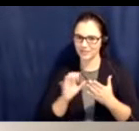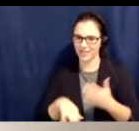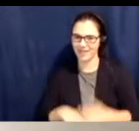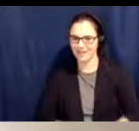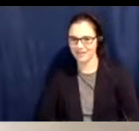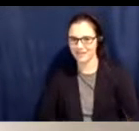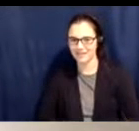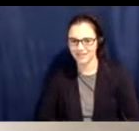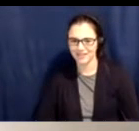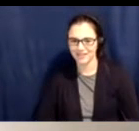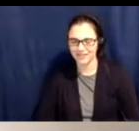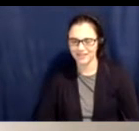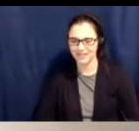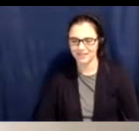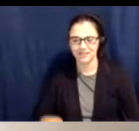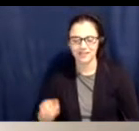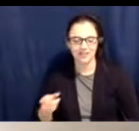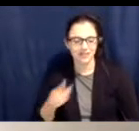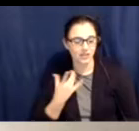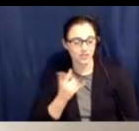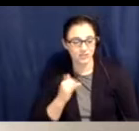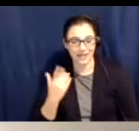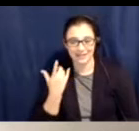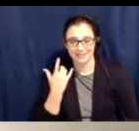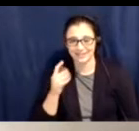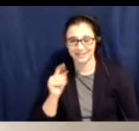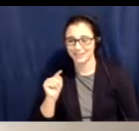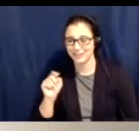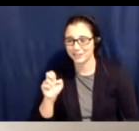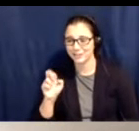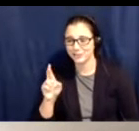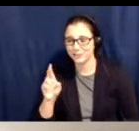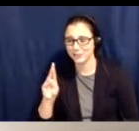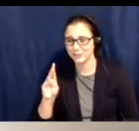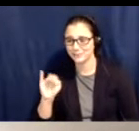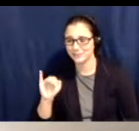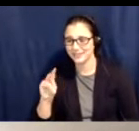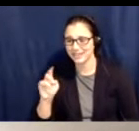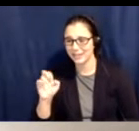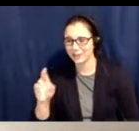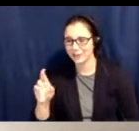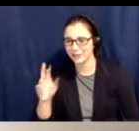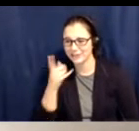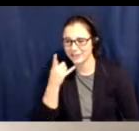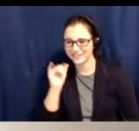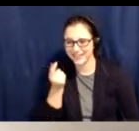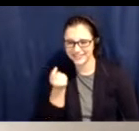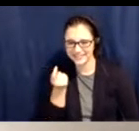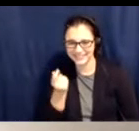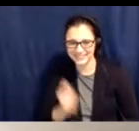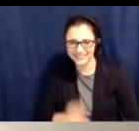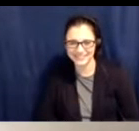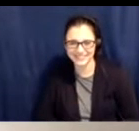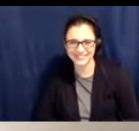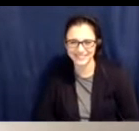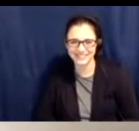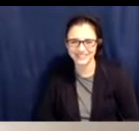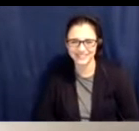Looks like he's got the features of the Terminator I think you're right. face. Yeah.